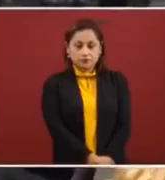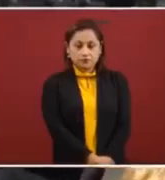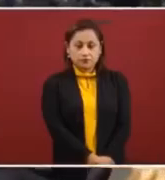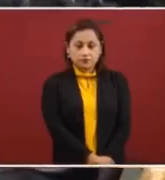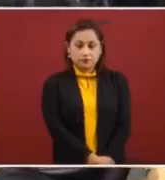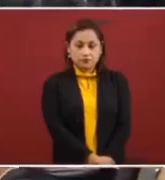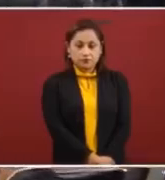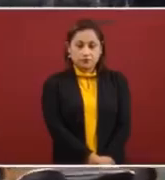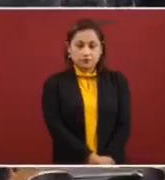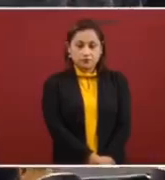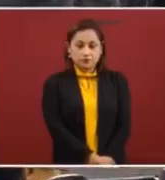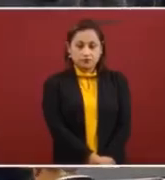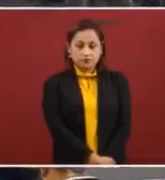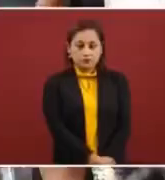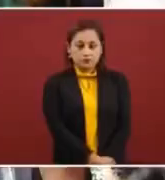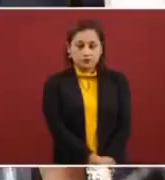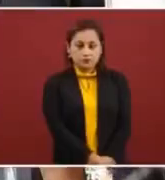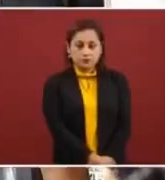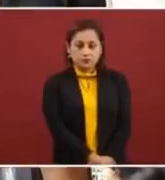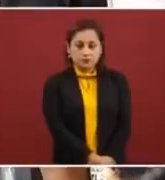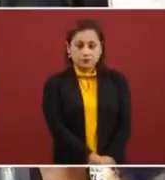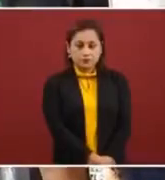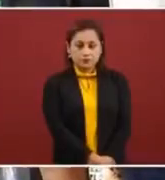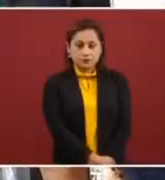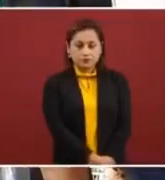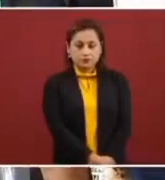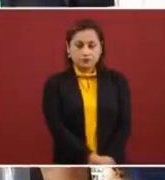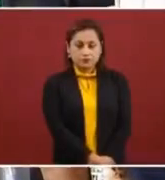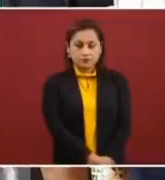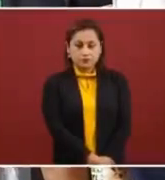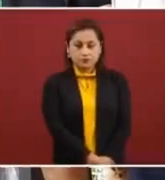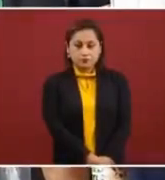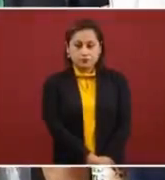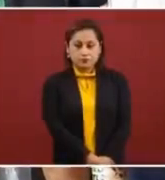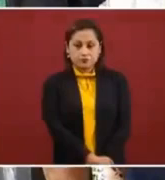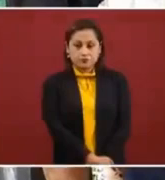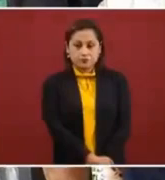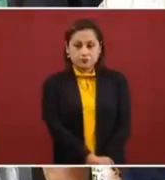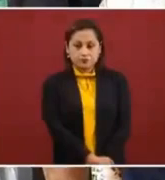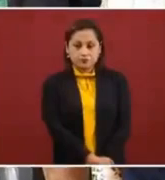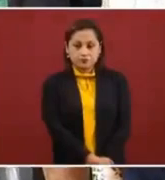That's a pretty cool award to win